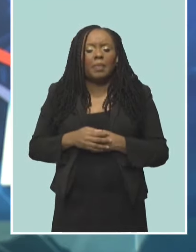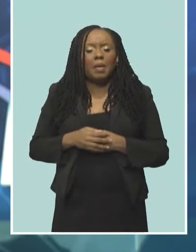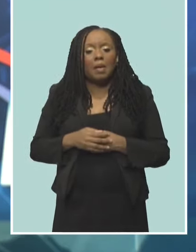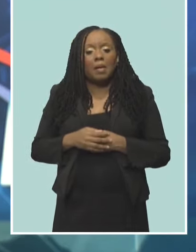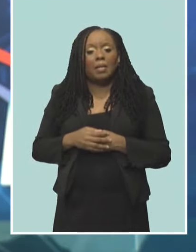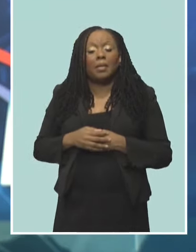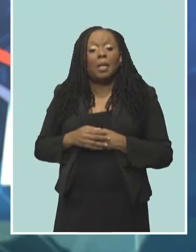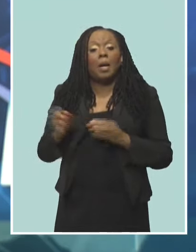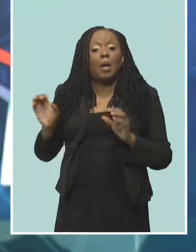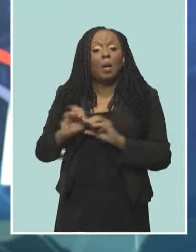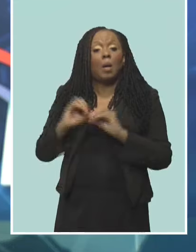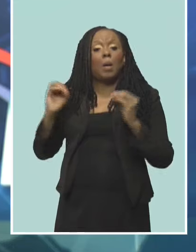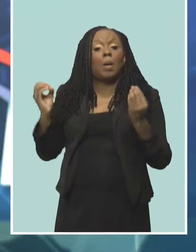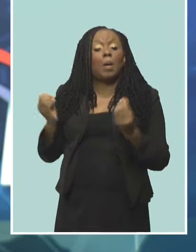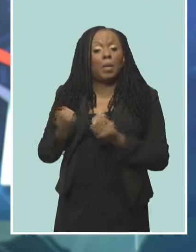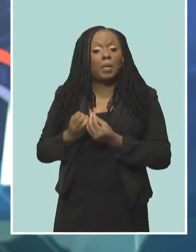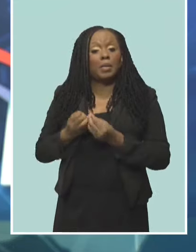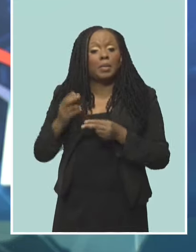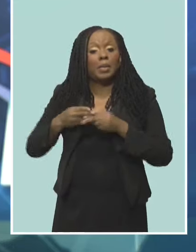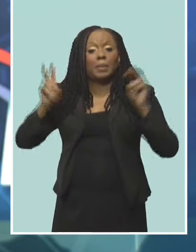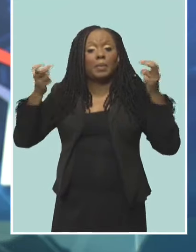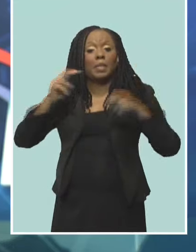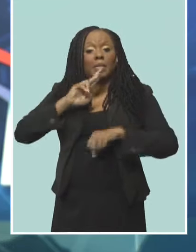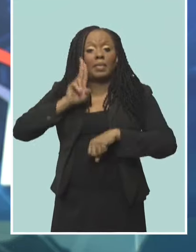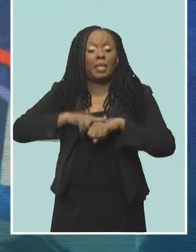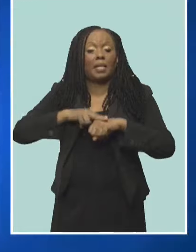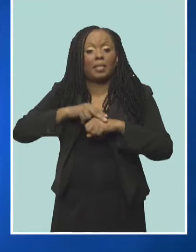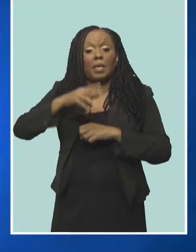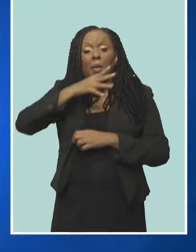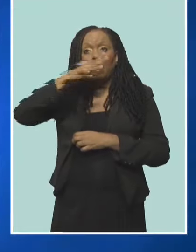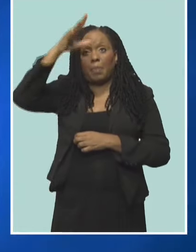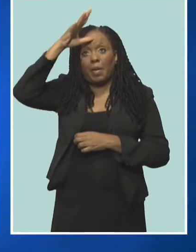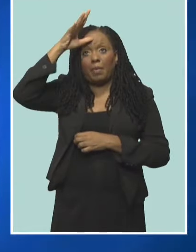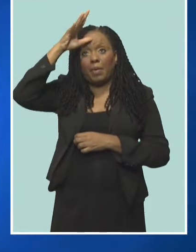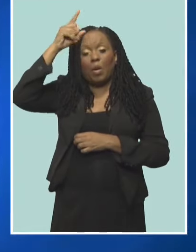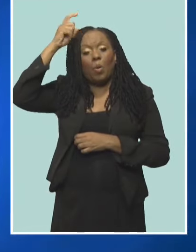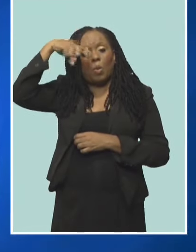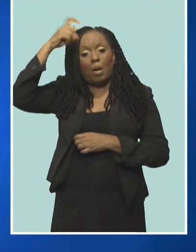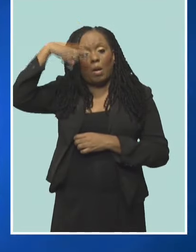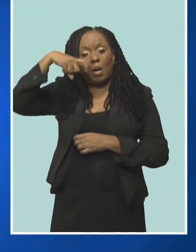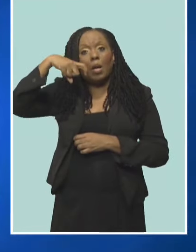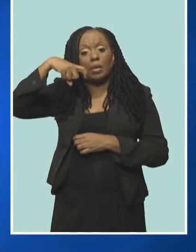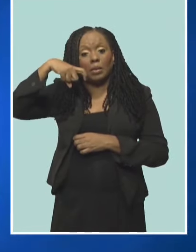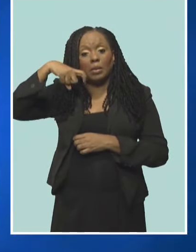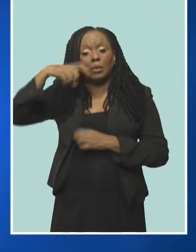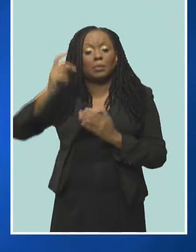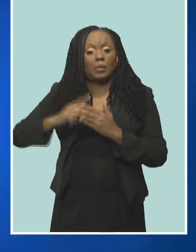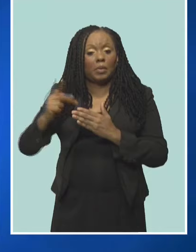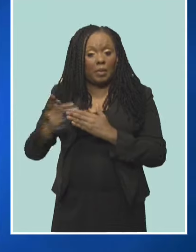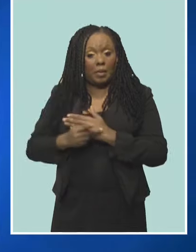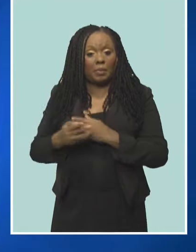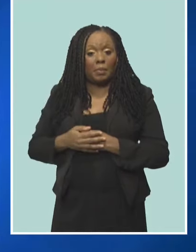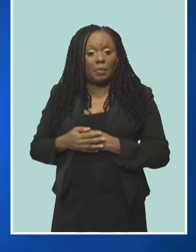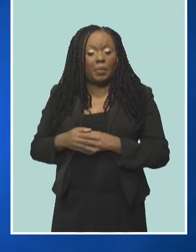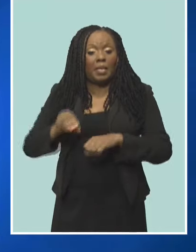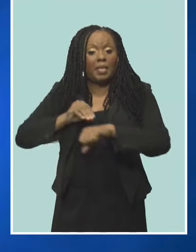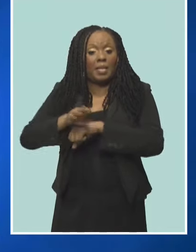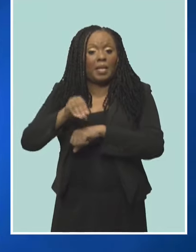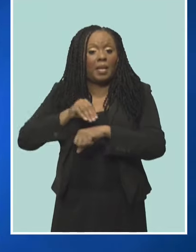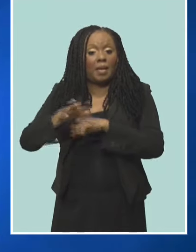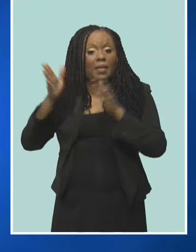government to run the National Parentwise program. Speaking at one of the sessions at the Parkinson Resource Center, Advisor